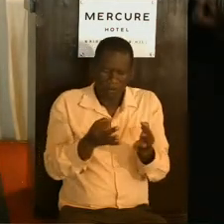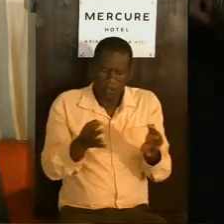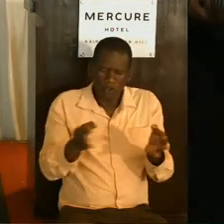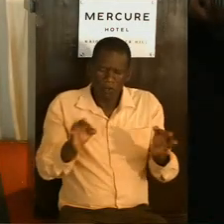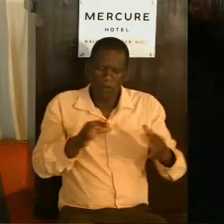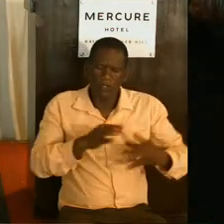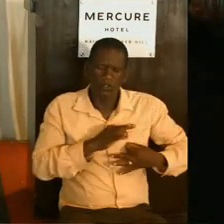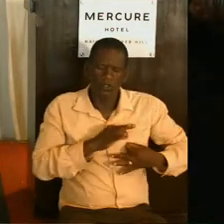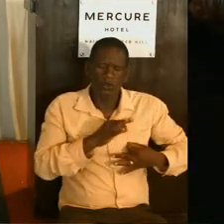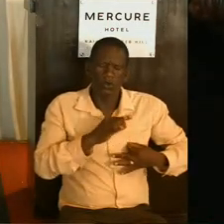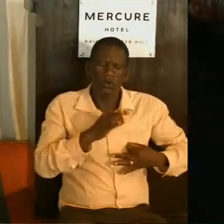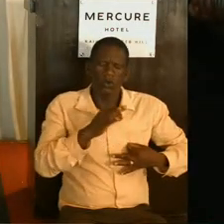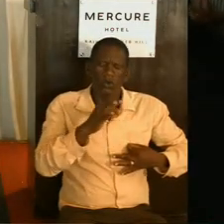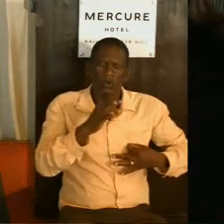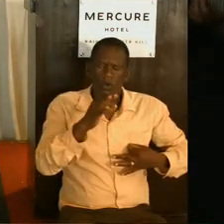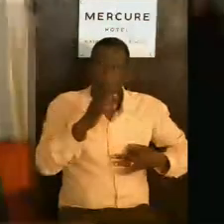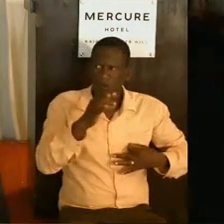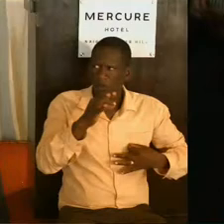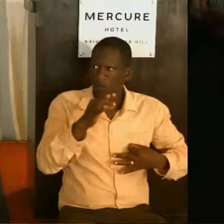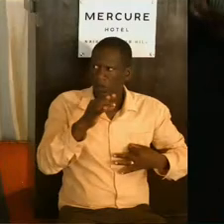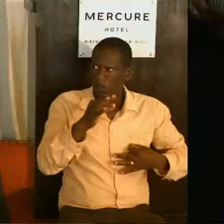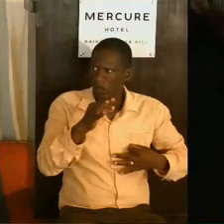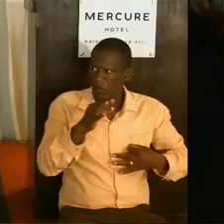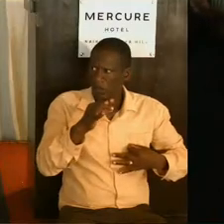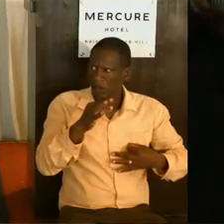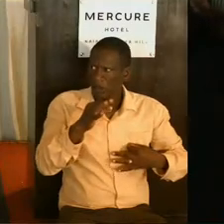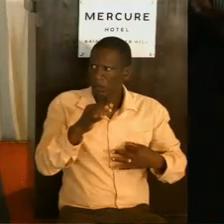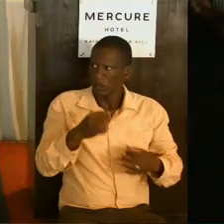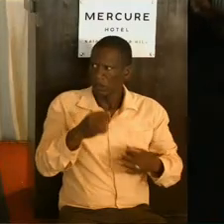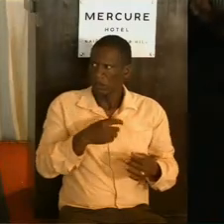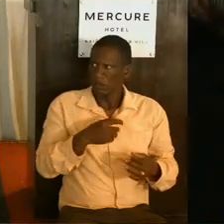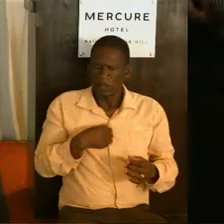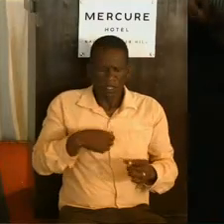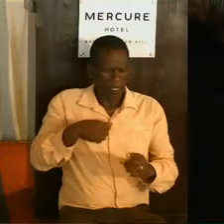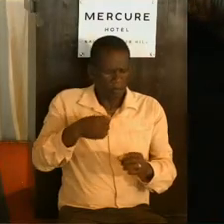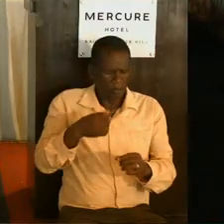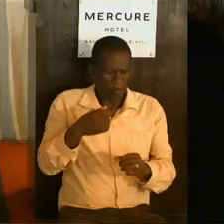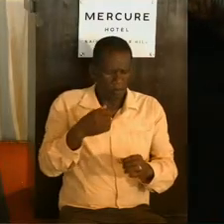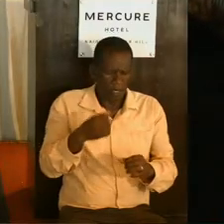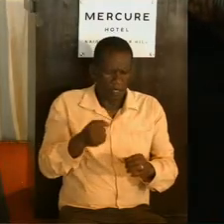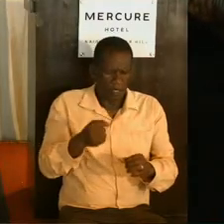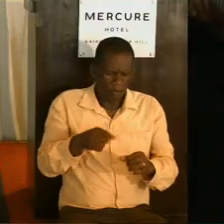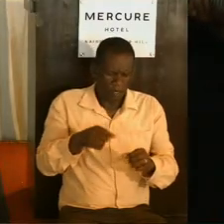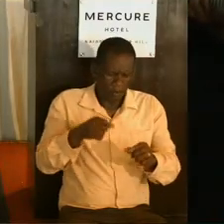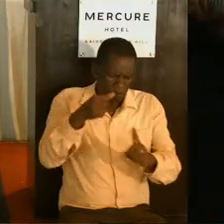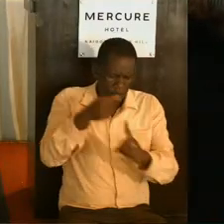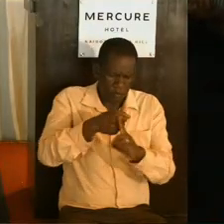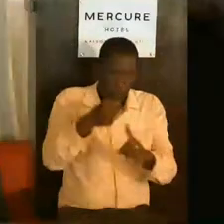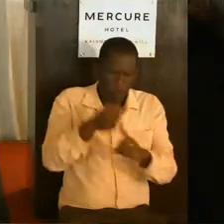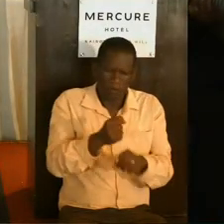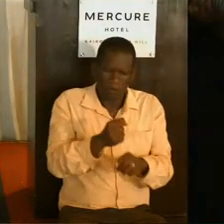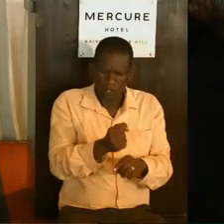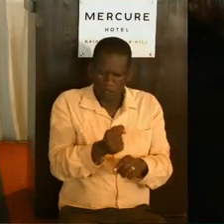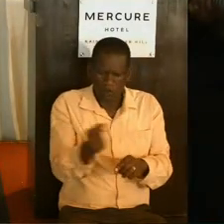freedom of the Soul I'm knocking on the door